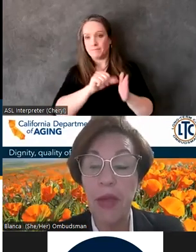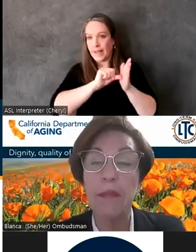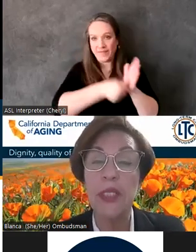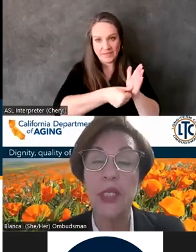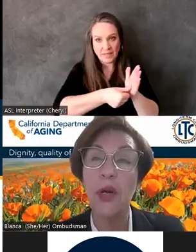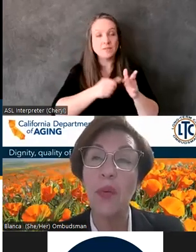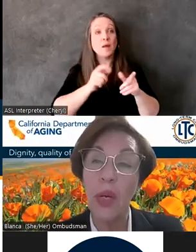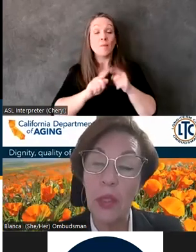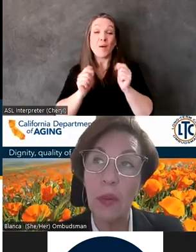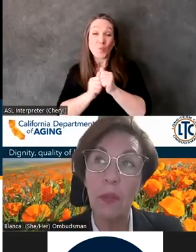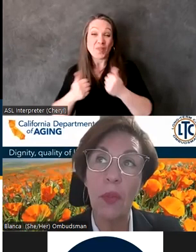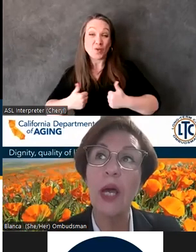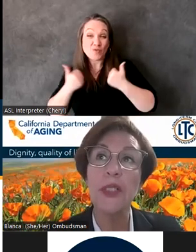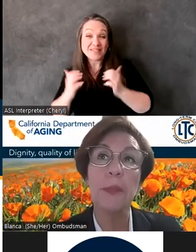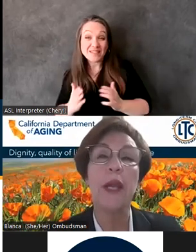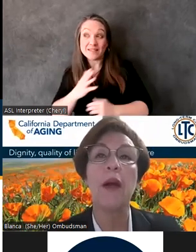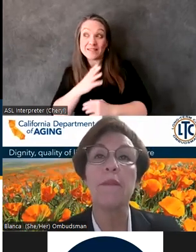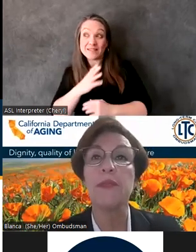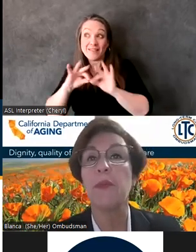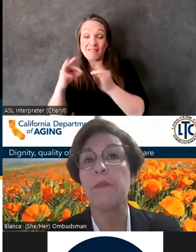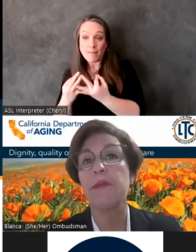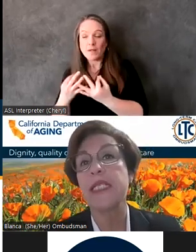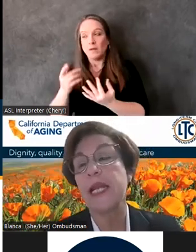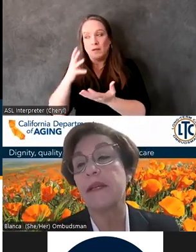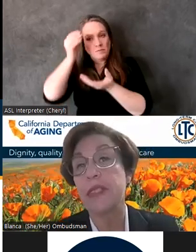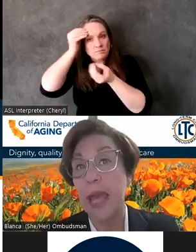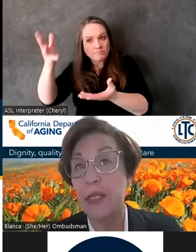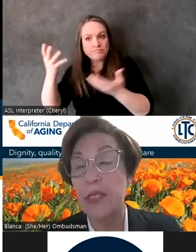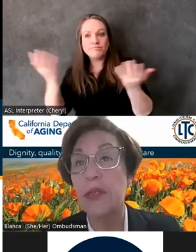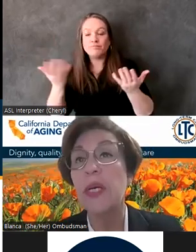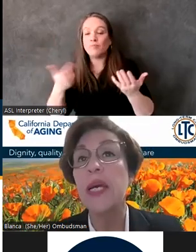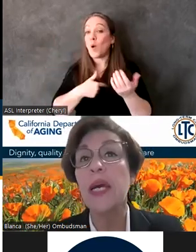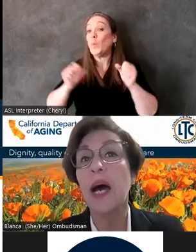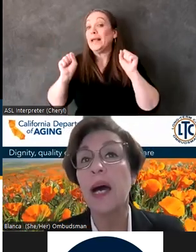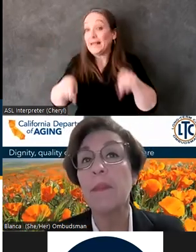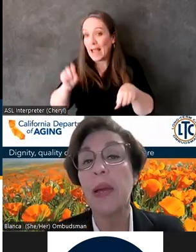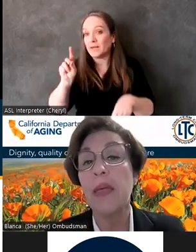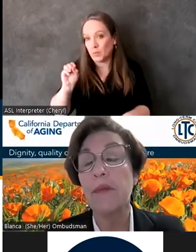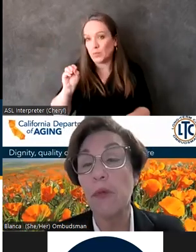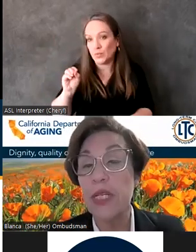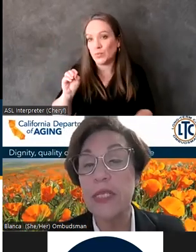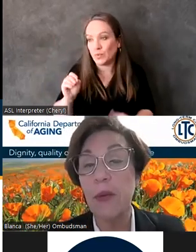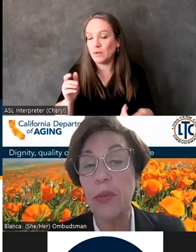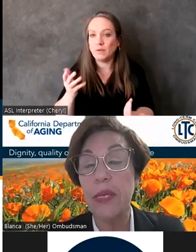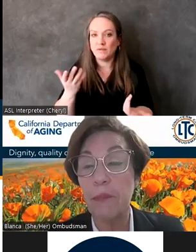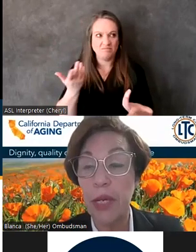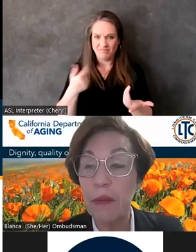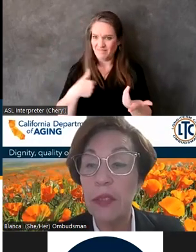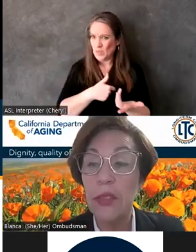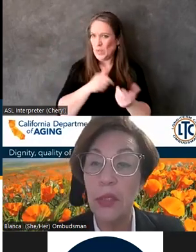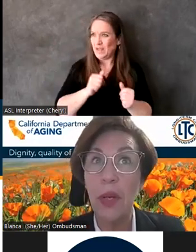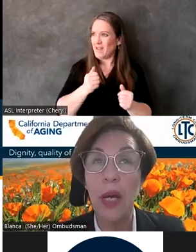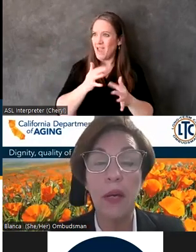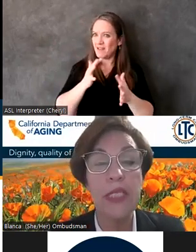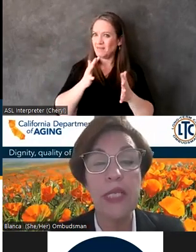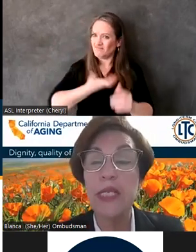their families to know what long-term care ombudsman representatives can do, the voice that we can bring